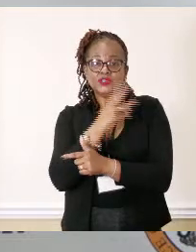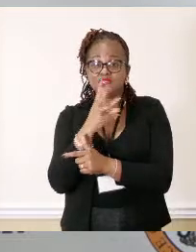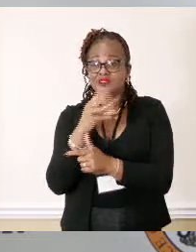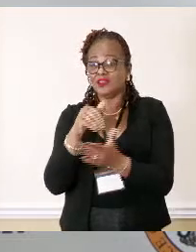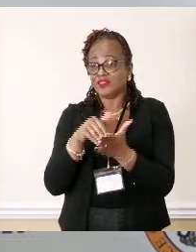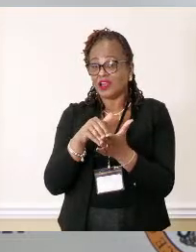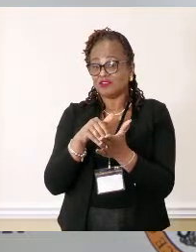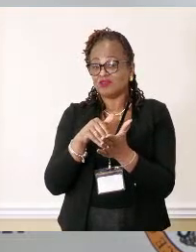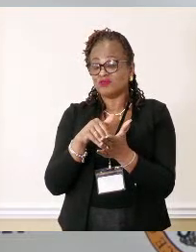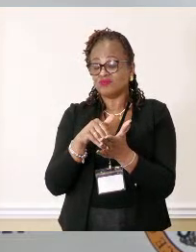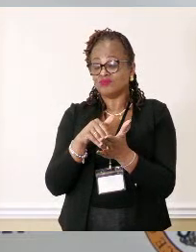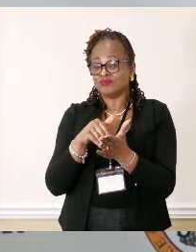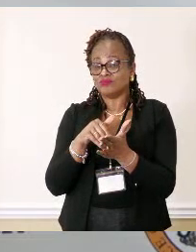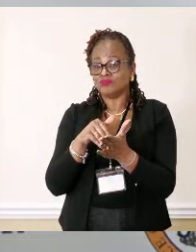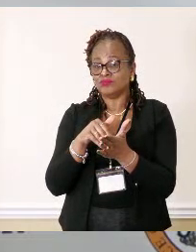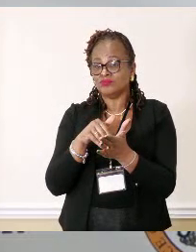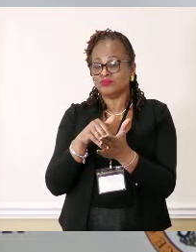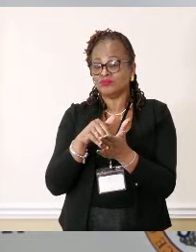16,000 of those